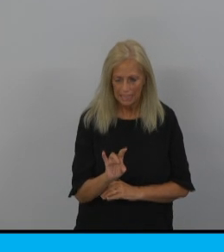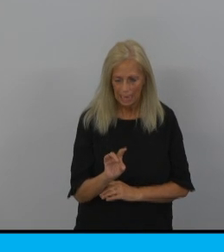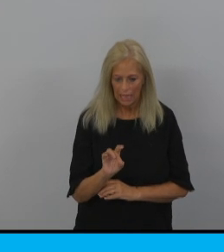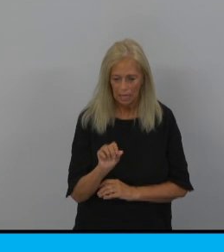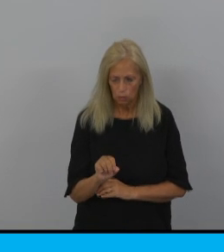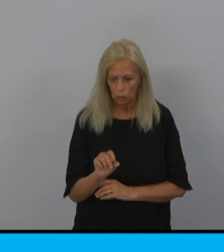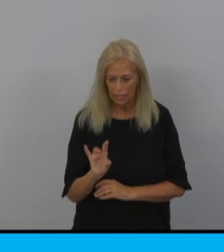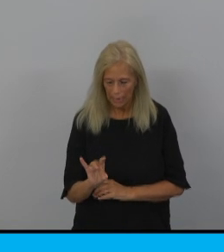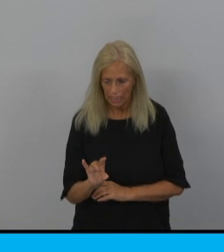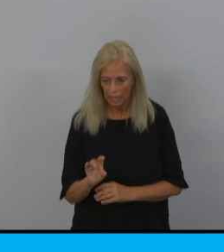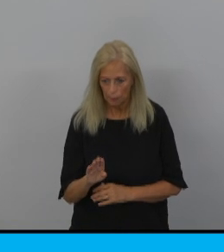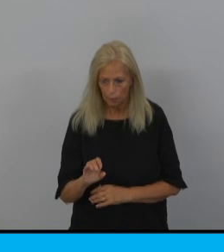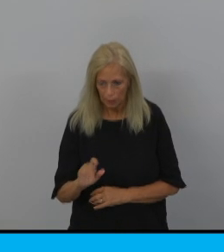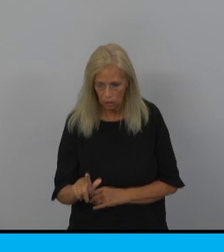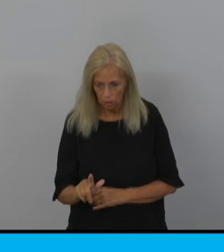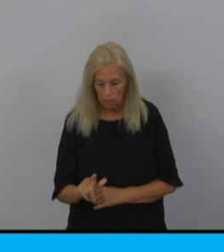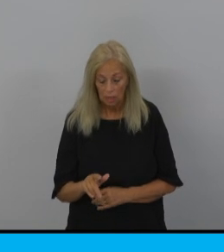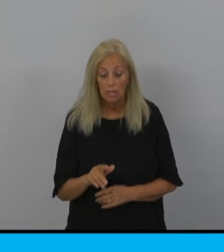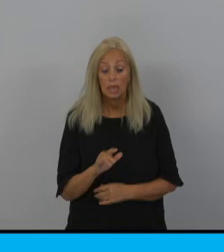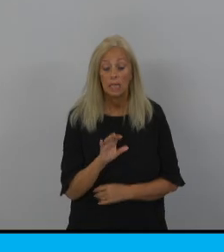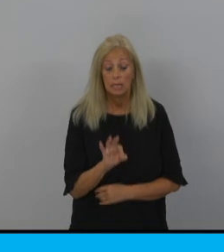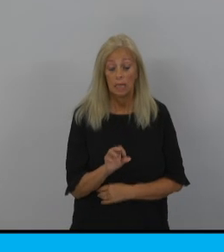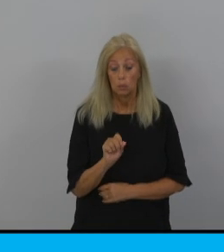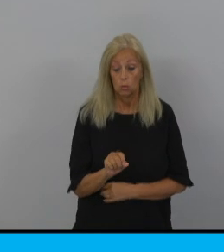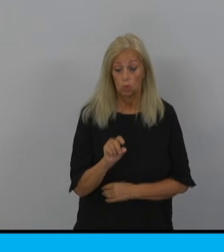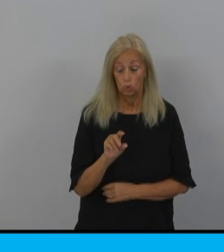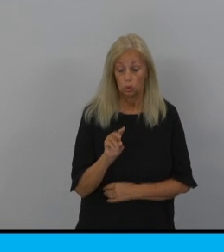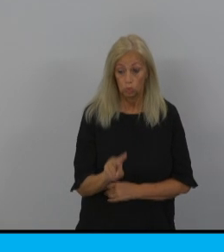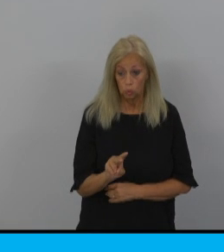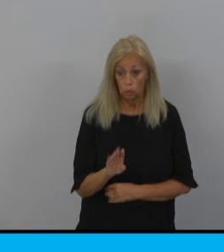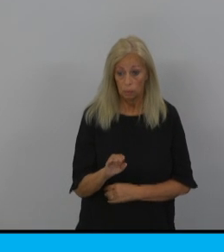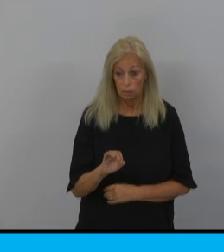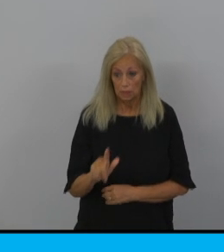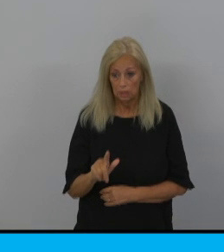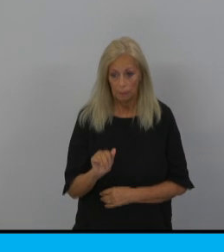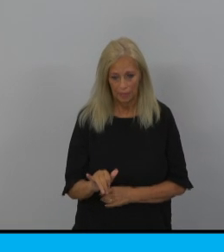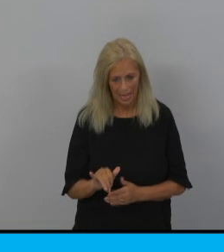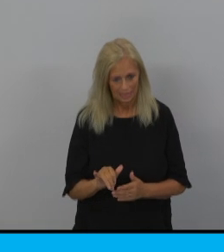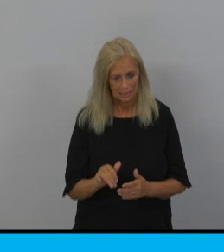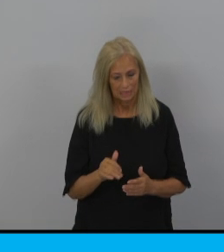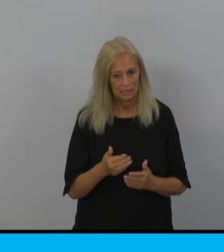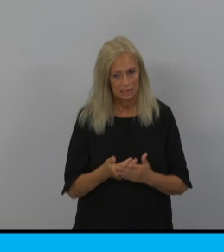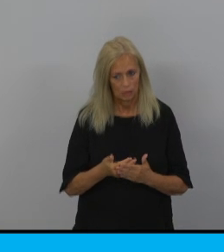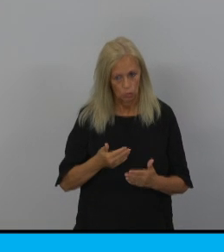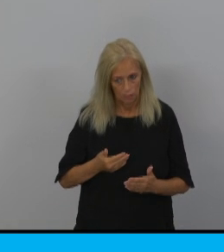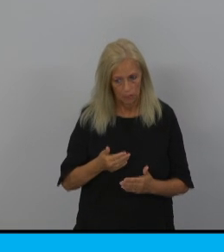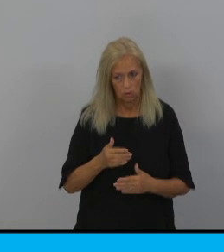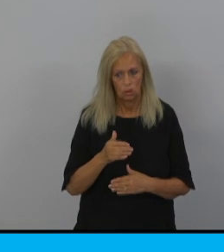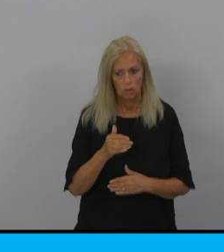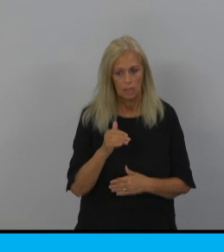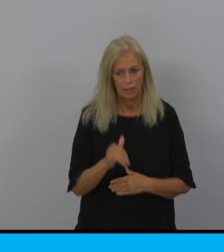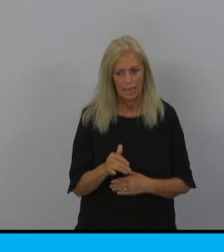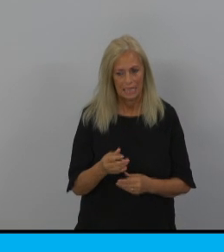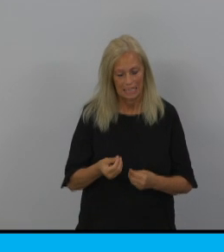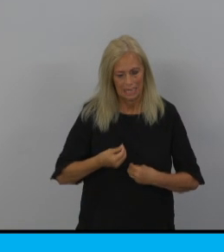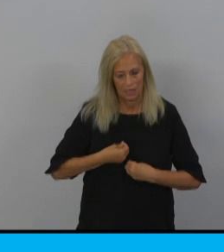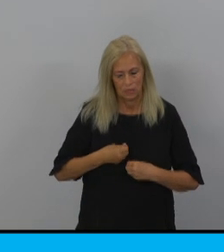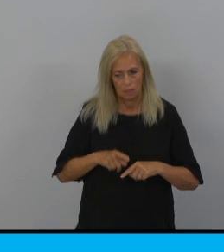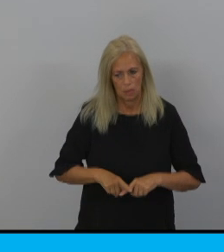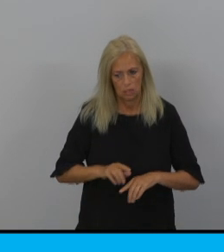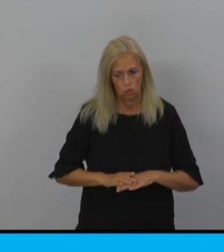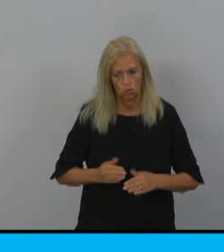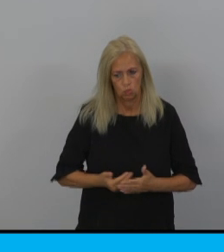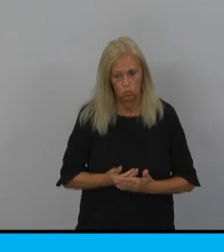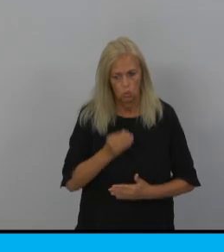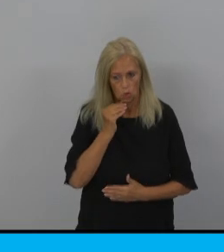$8.8 billion. That $9.2 billion that was preliminary, They did give us this based on the